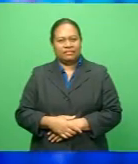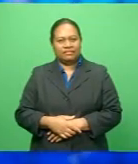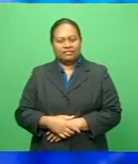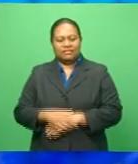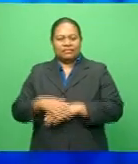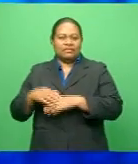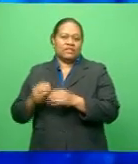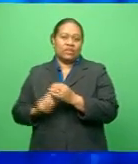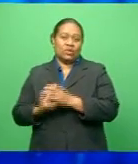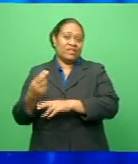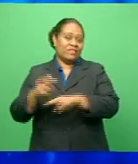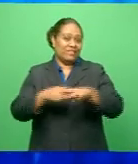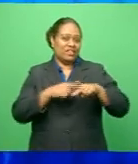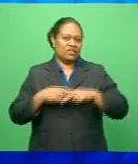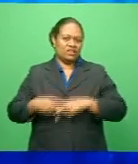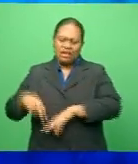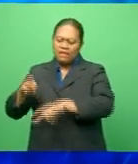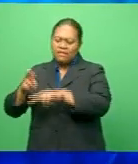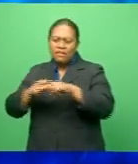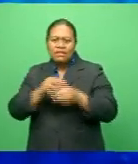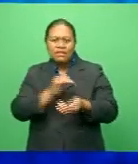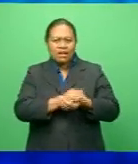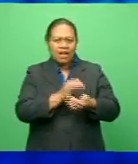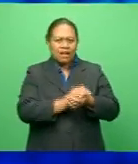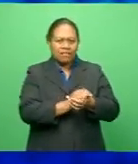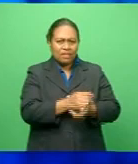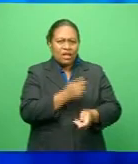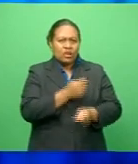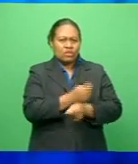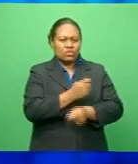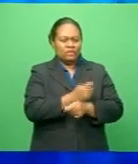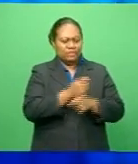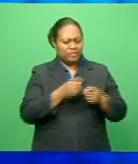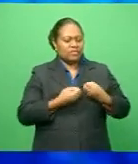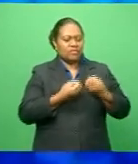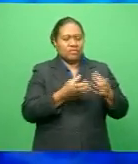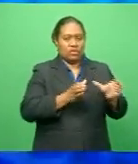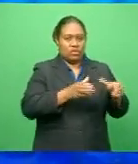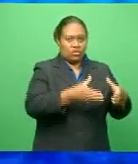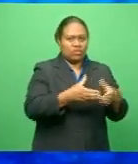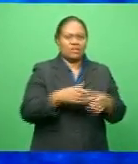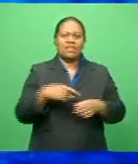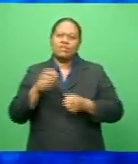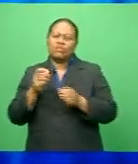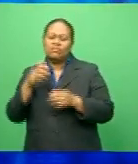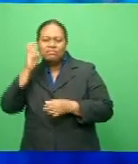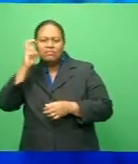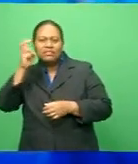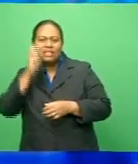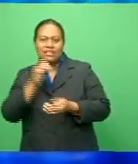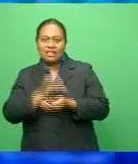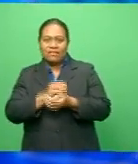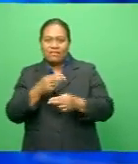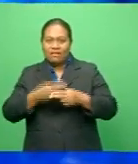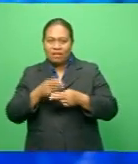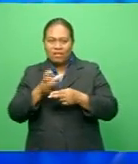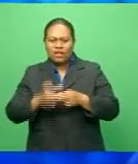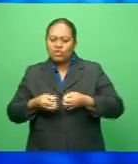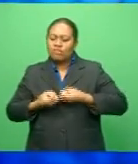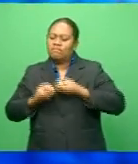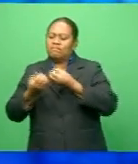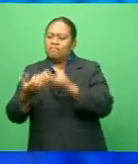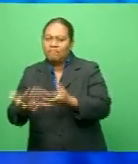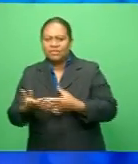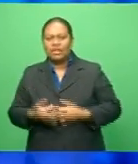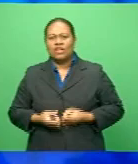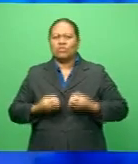And in growing Fiji, the Fiji Kava Task Force is training farmers on quality standards to improve the quality of kava is produced, harvested, and